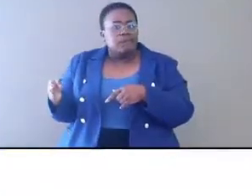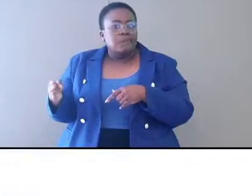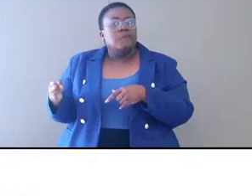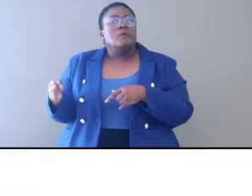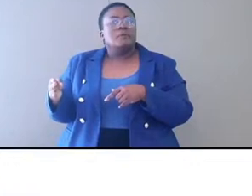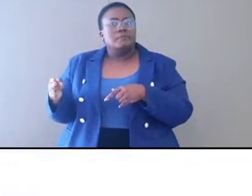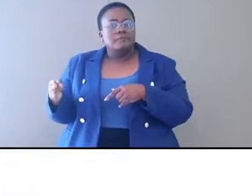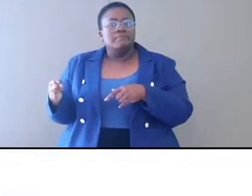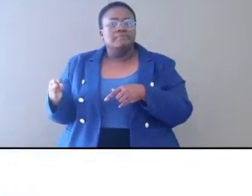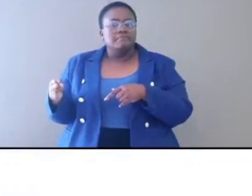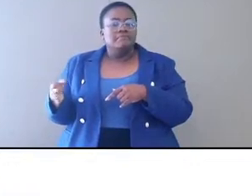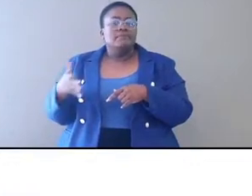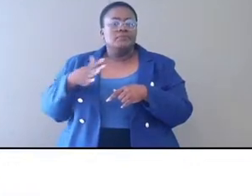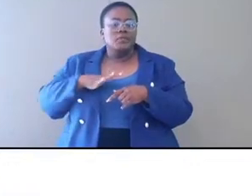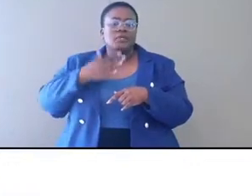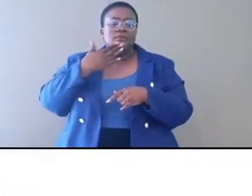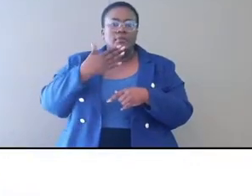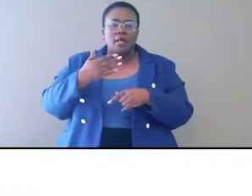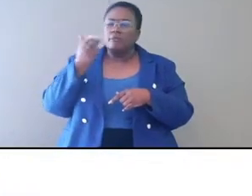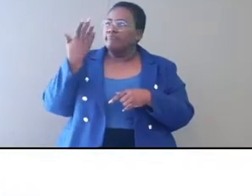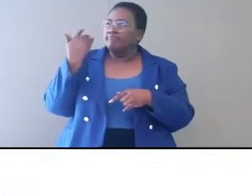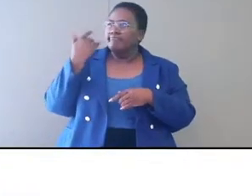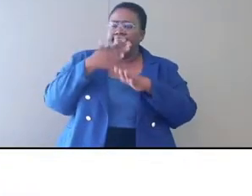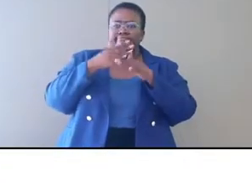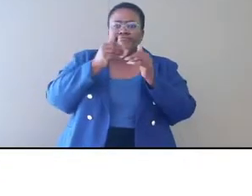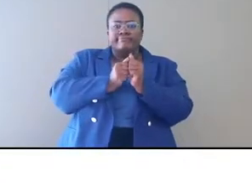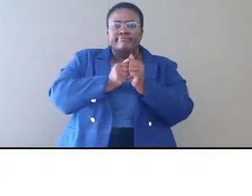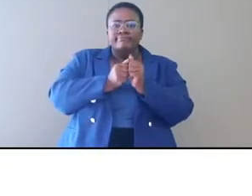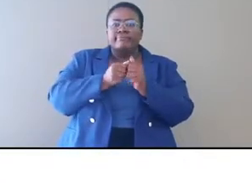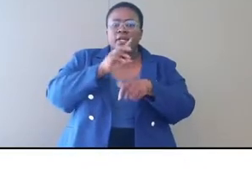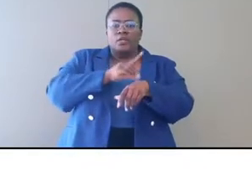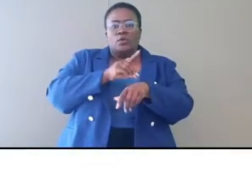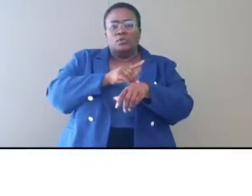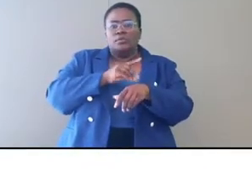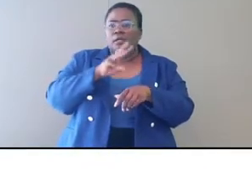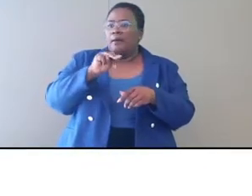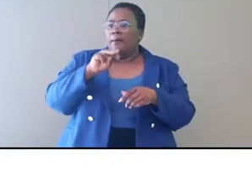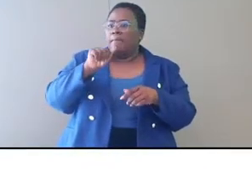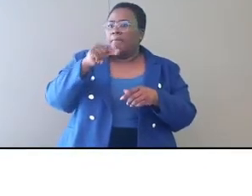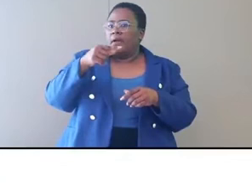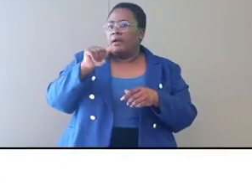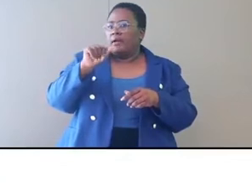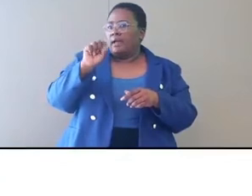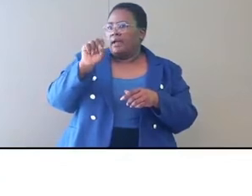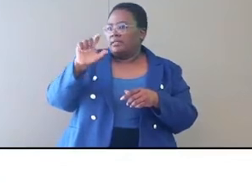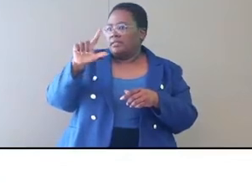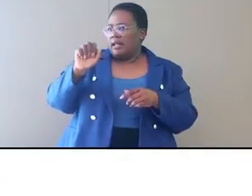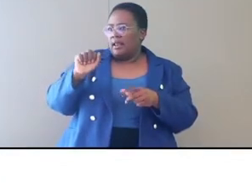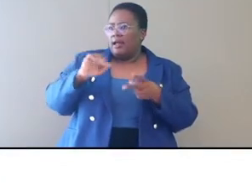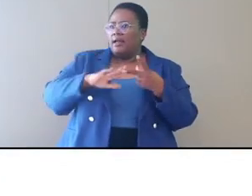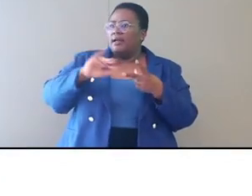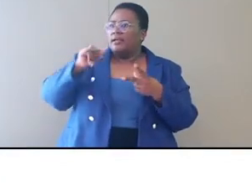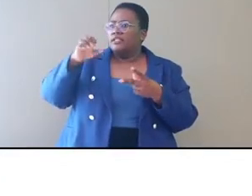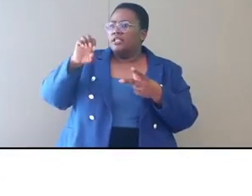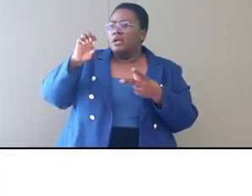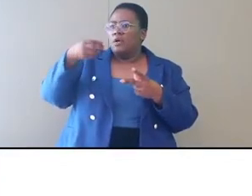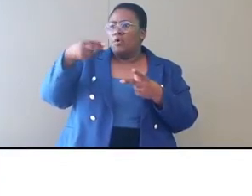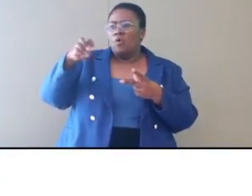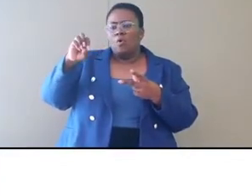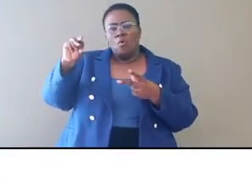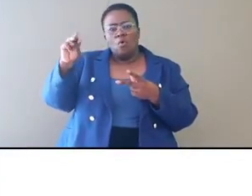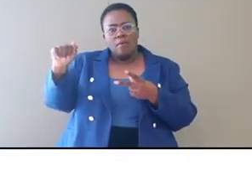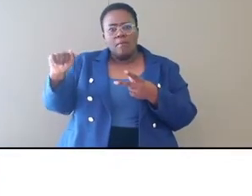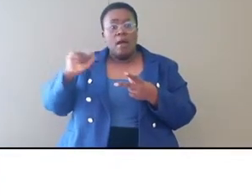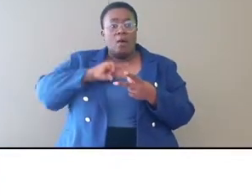want to thank the former colleagues, Dr. Maga Sela and Selwyn J. Homa, who really made time to also be with us, because